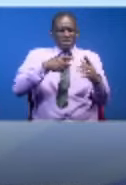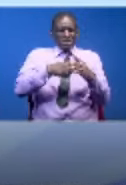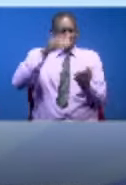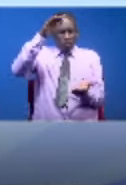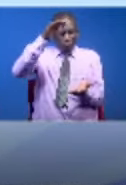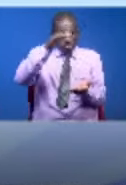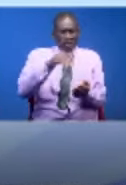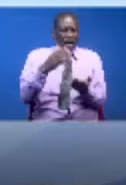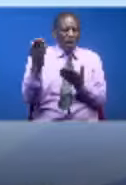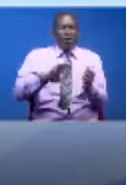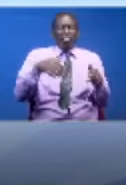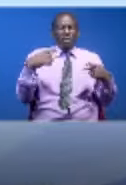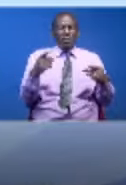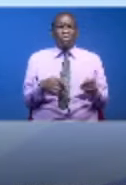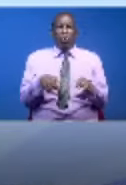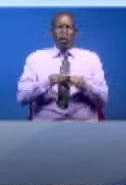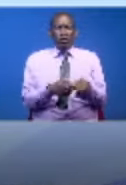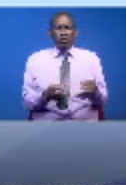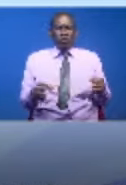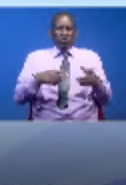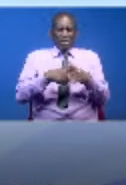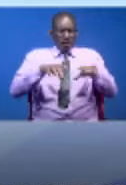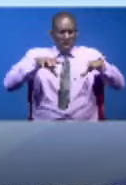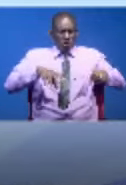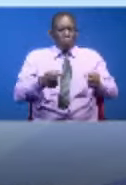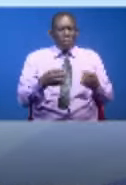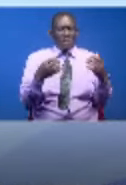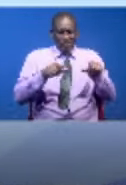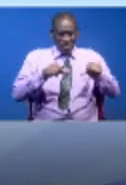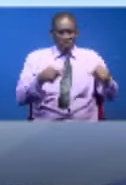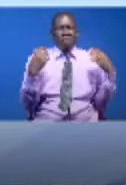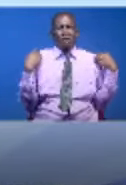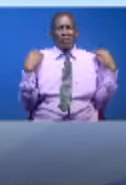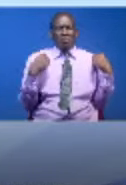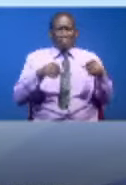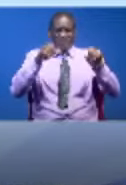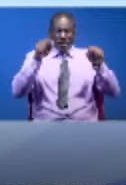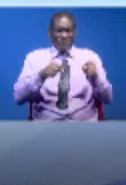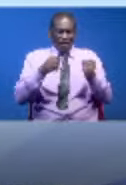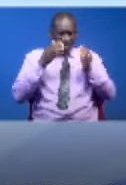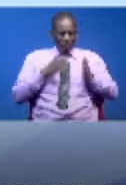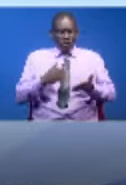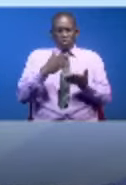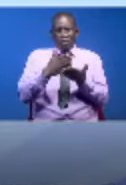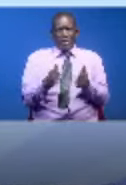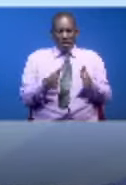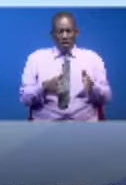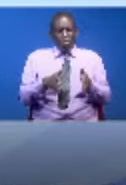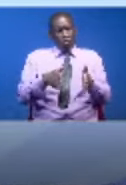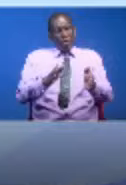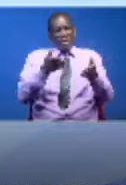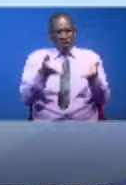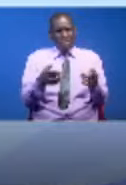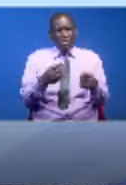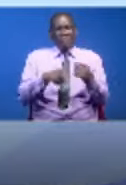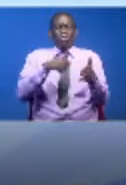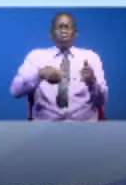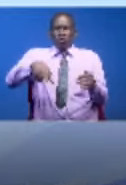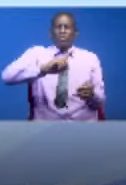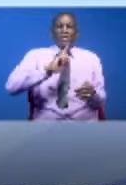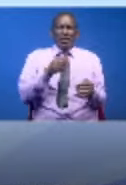other people to also come in and start adopting sustainable practices. But yes, the fiscal part a bit way off now, but what we're seeing is the